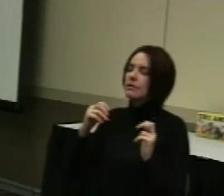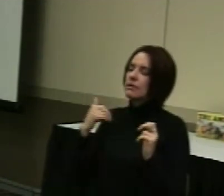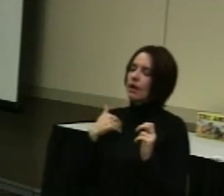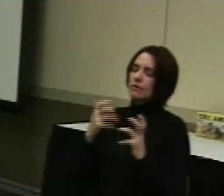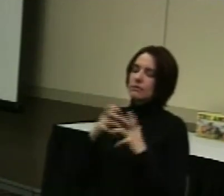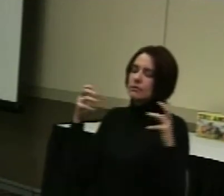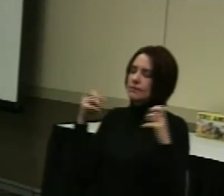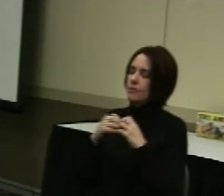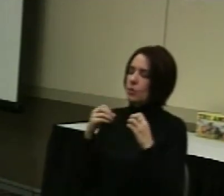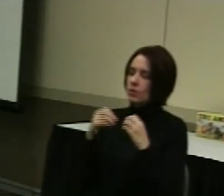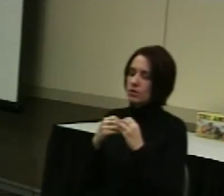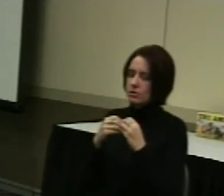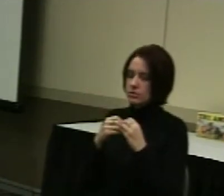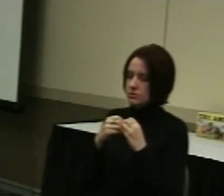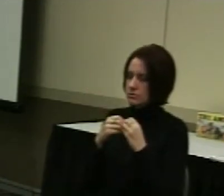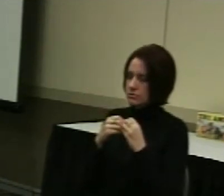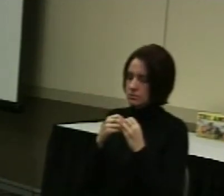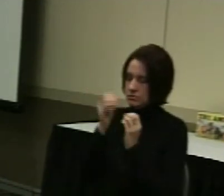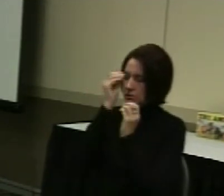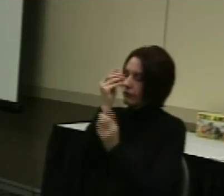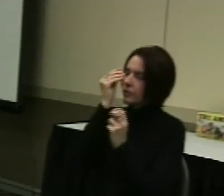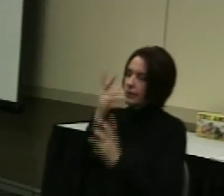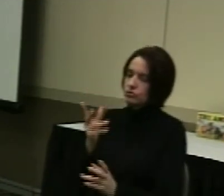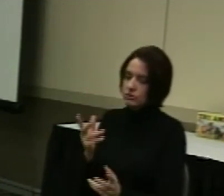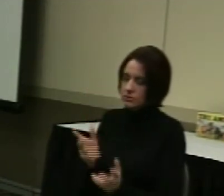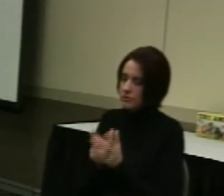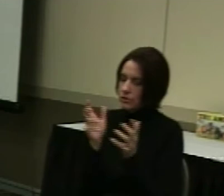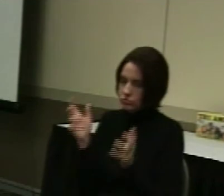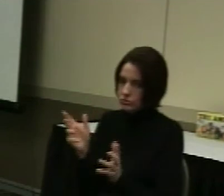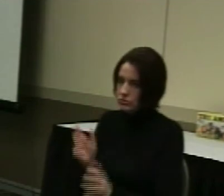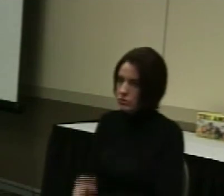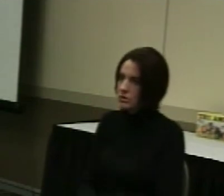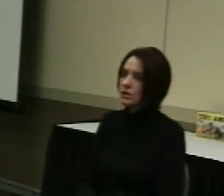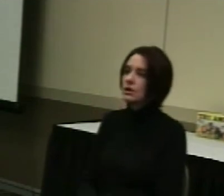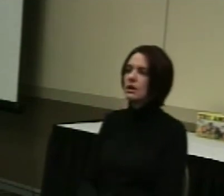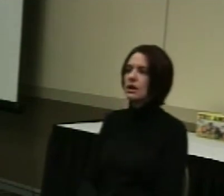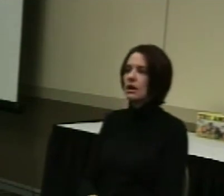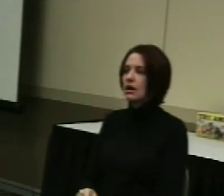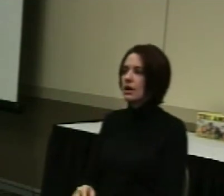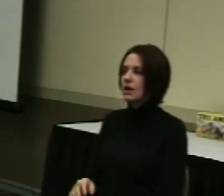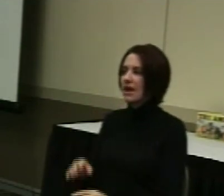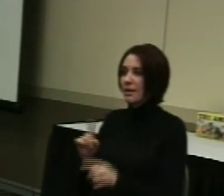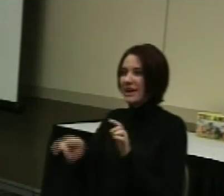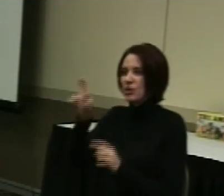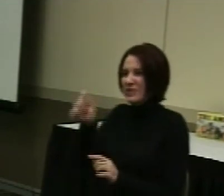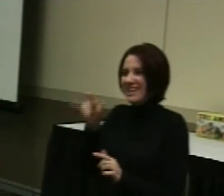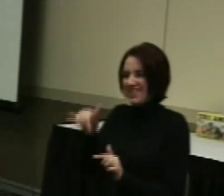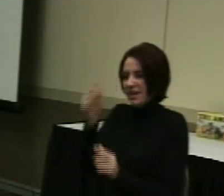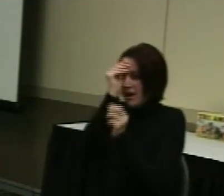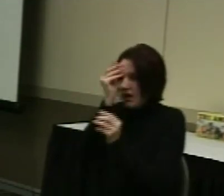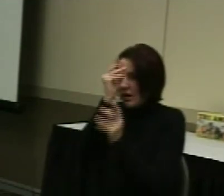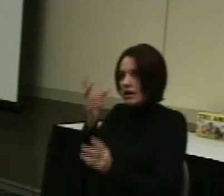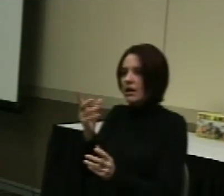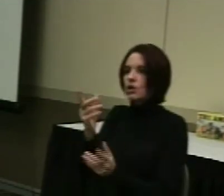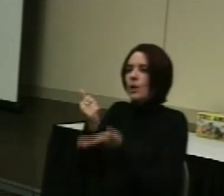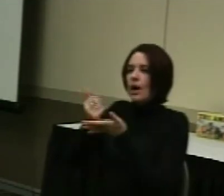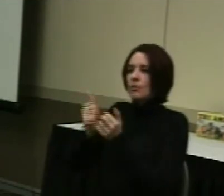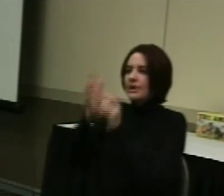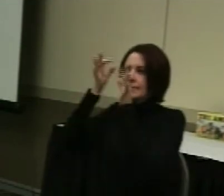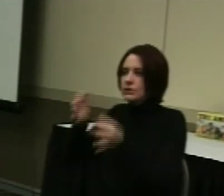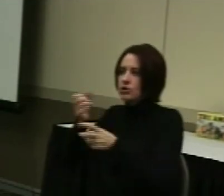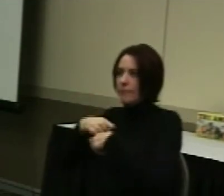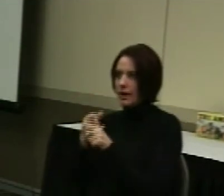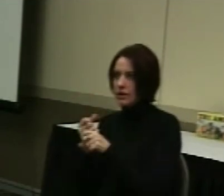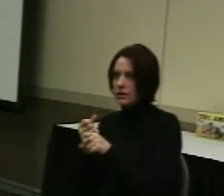more information. So we need data to drive our decision making. We need data